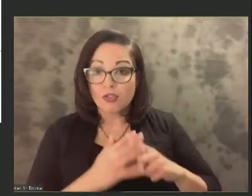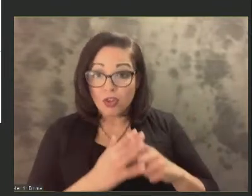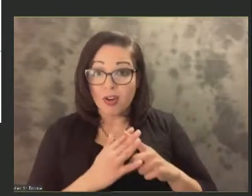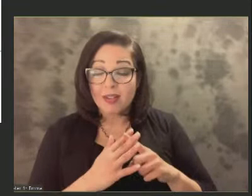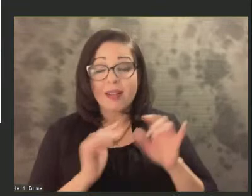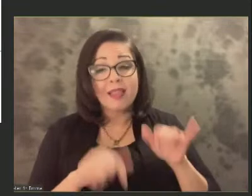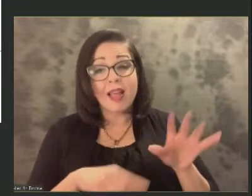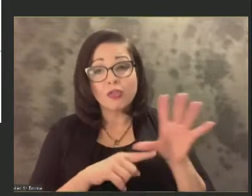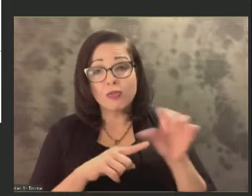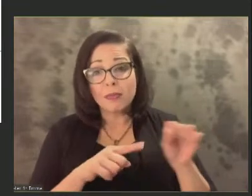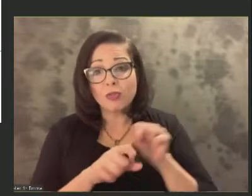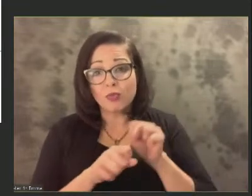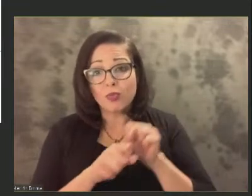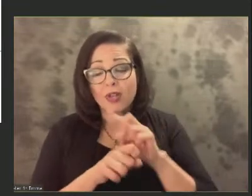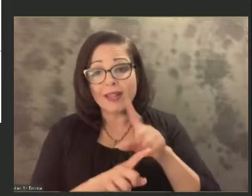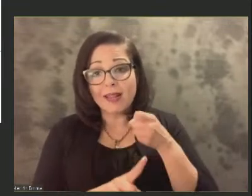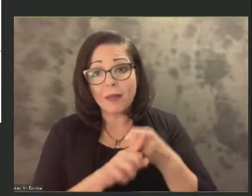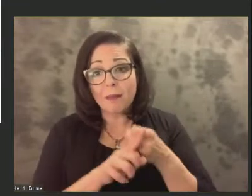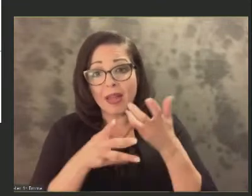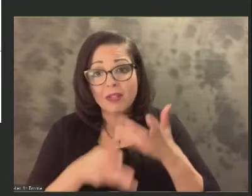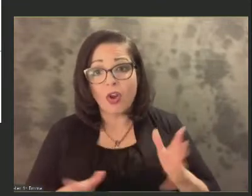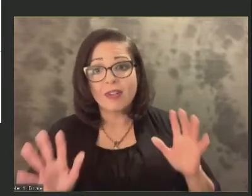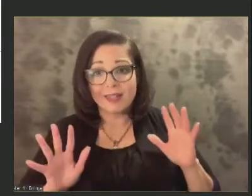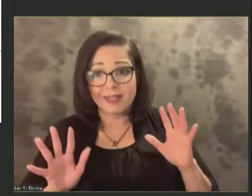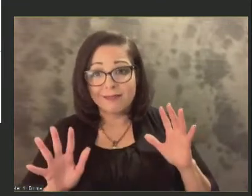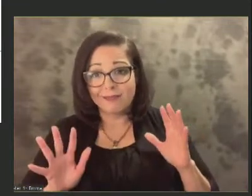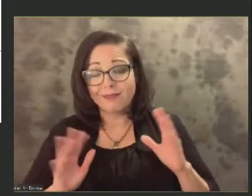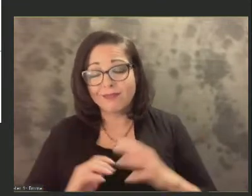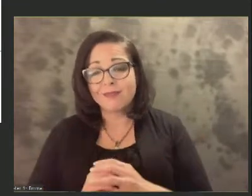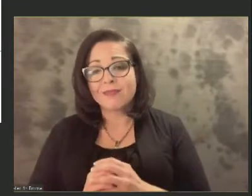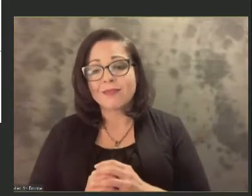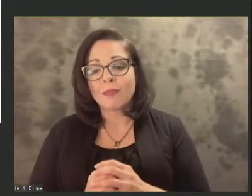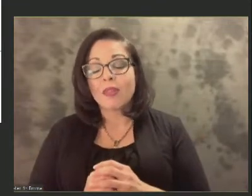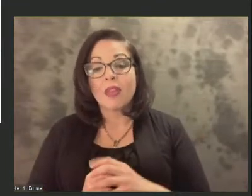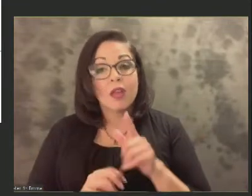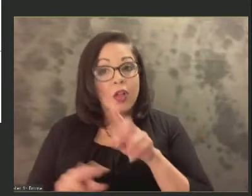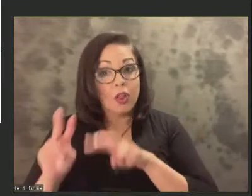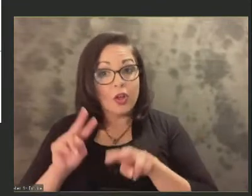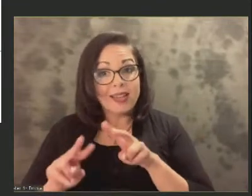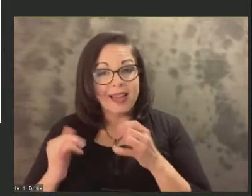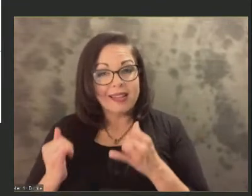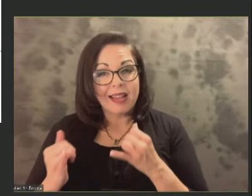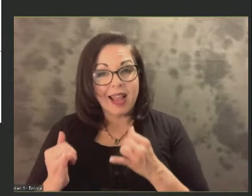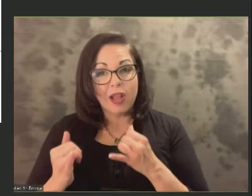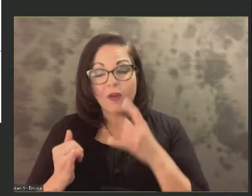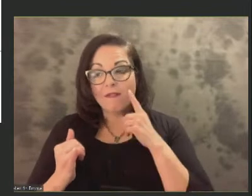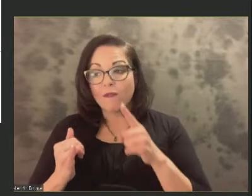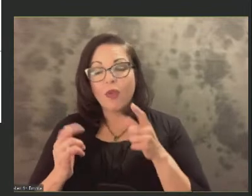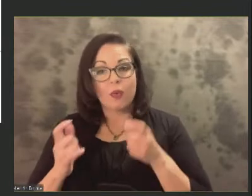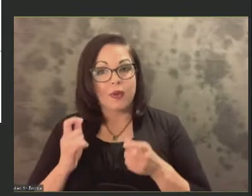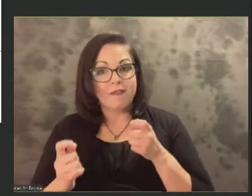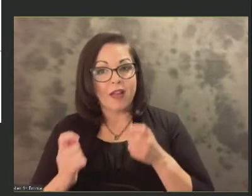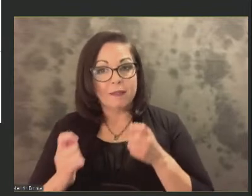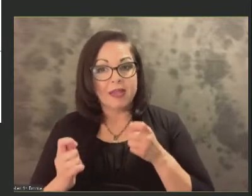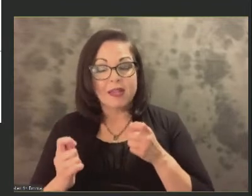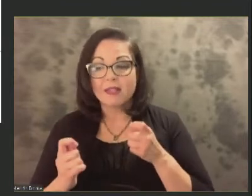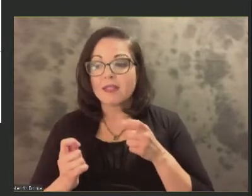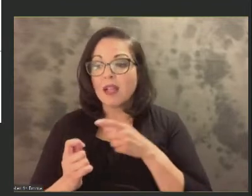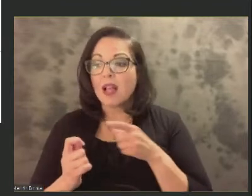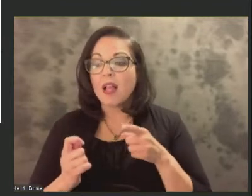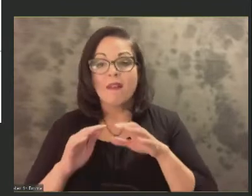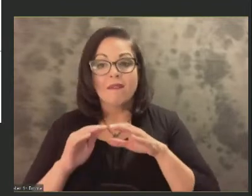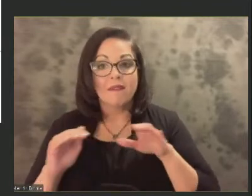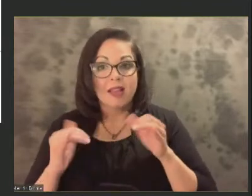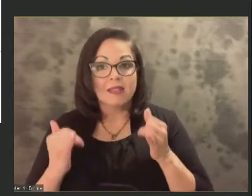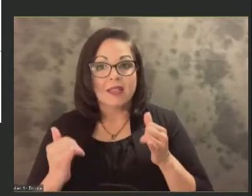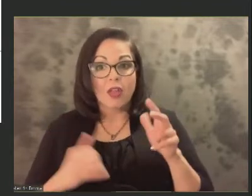tremendous work and impact already. And looking at now for the refinement phase, which is